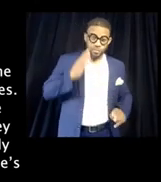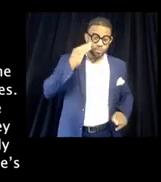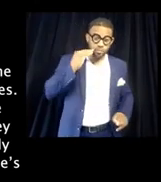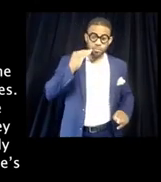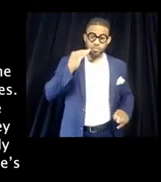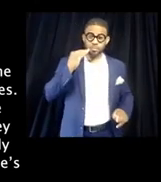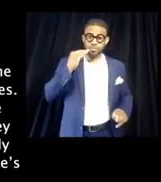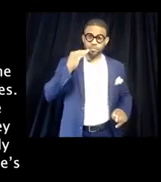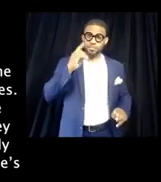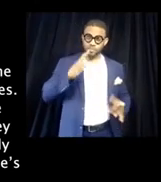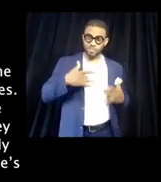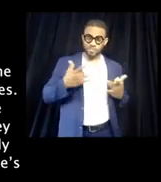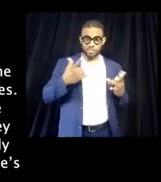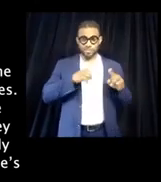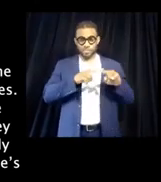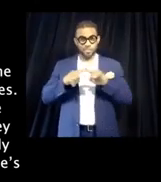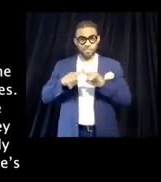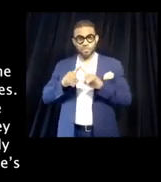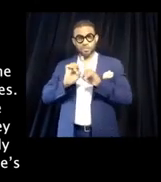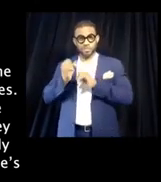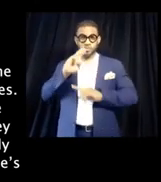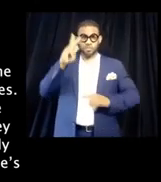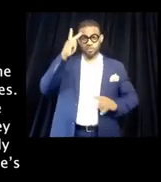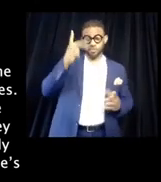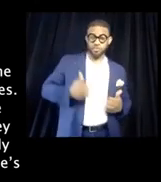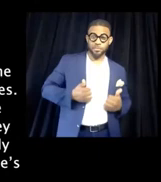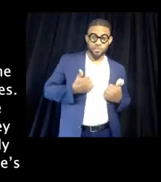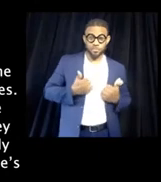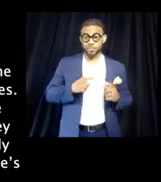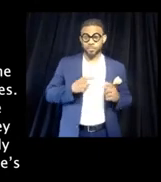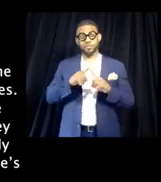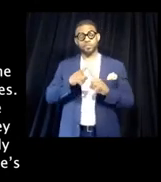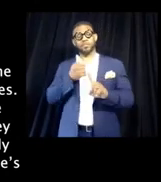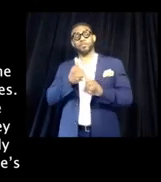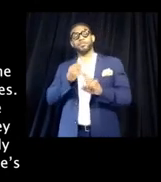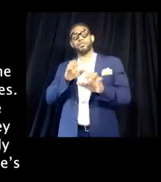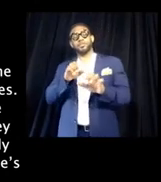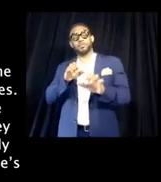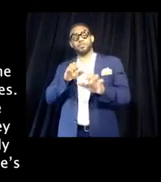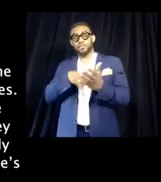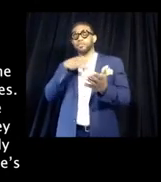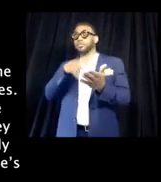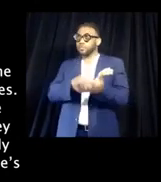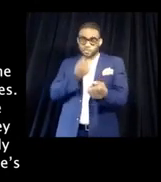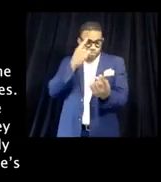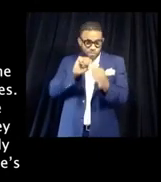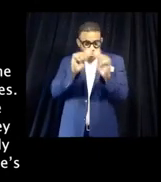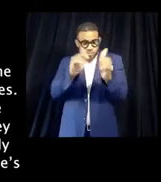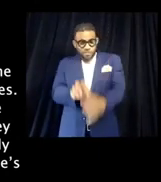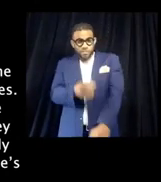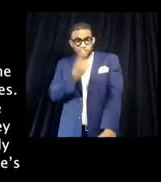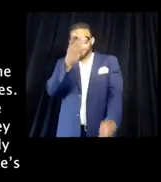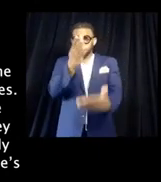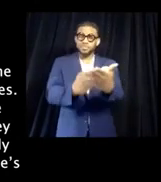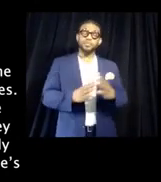human experiences. The events and conditions of social and political life and the selves can seldom be understood as